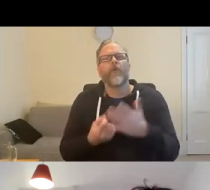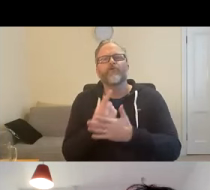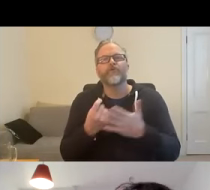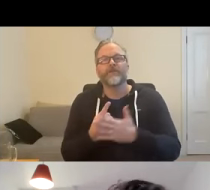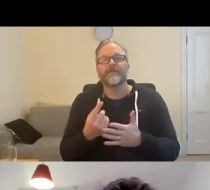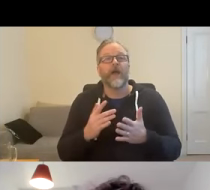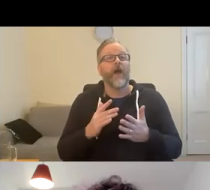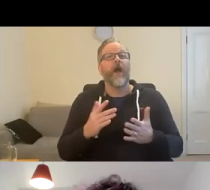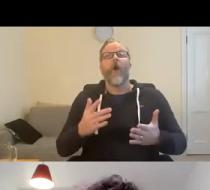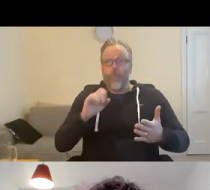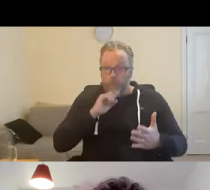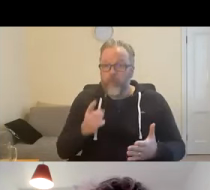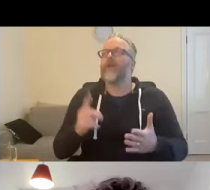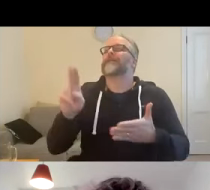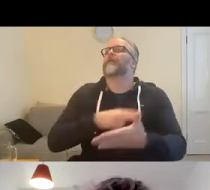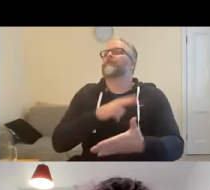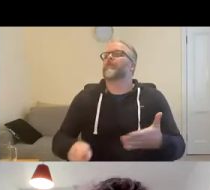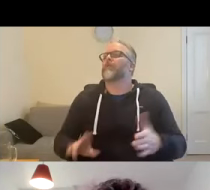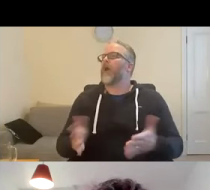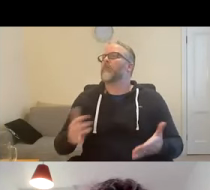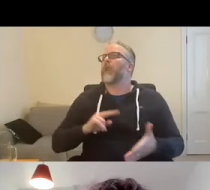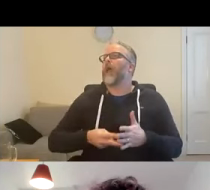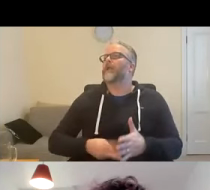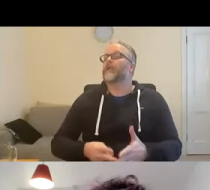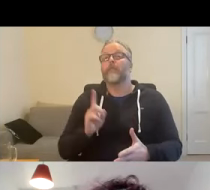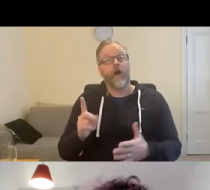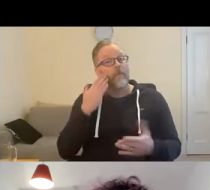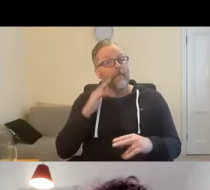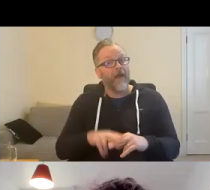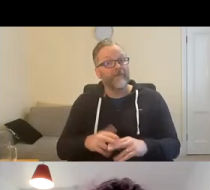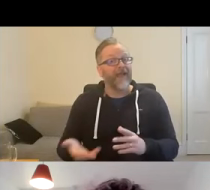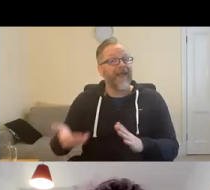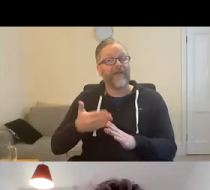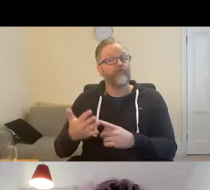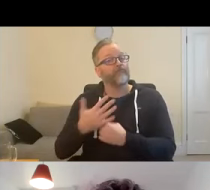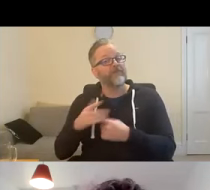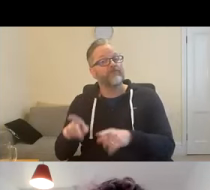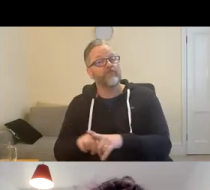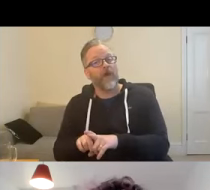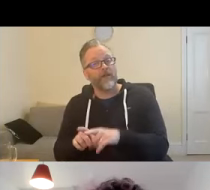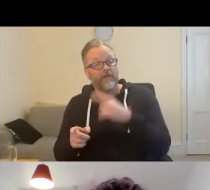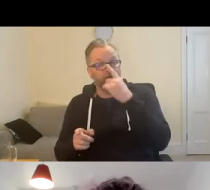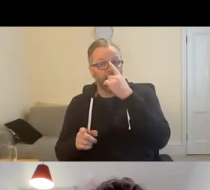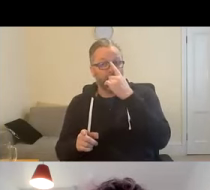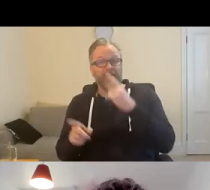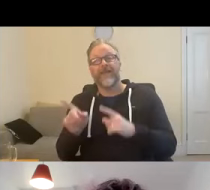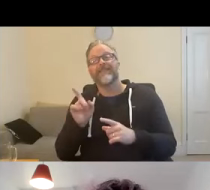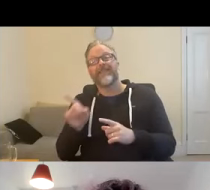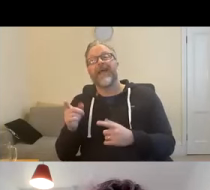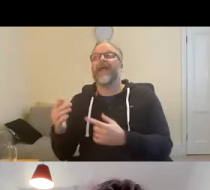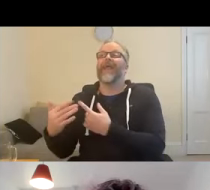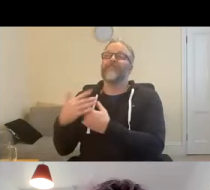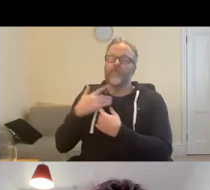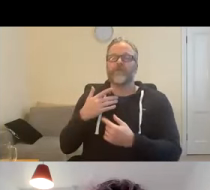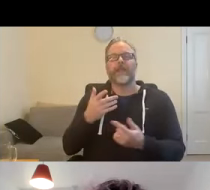unplanned endings. Equally, though, parents had increased pressures, which influenced their ability